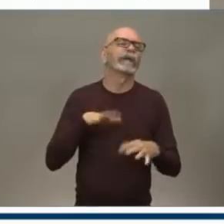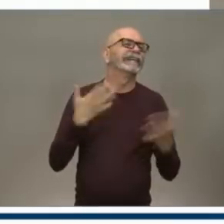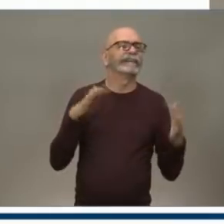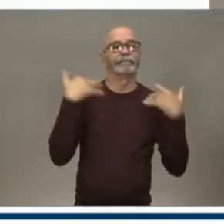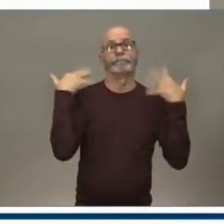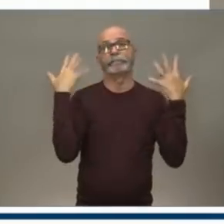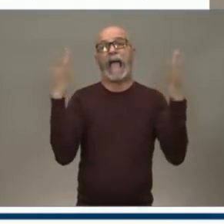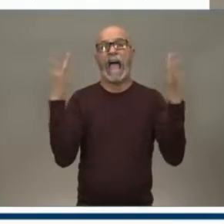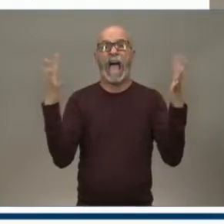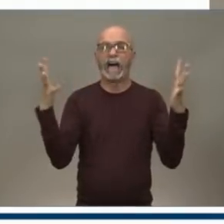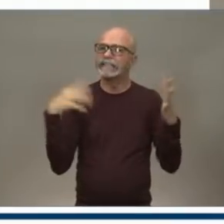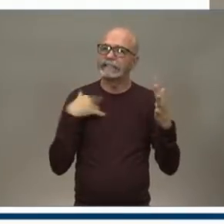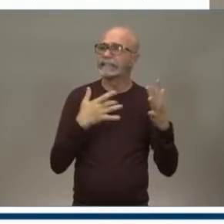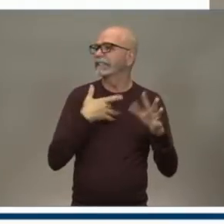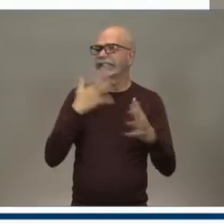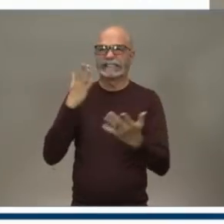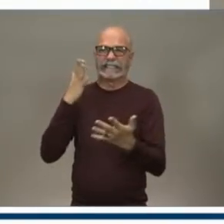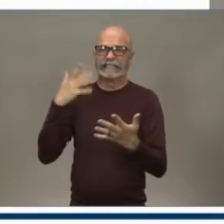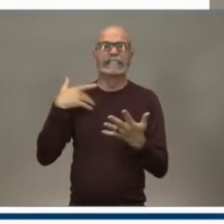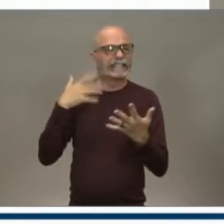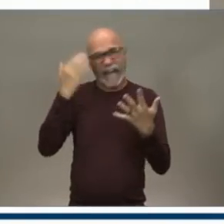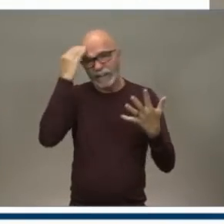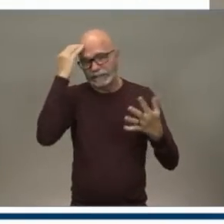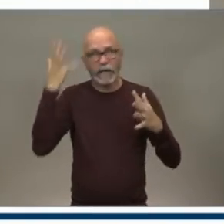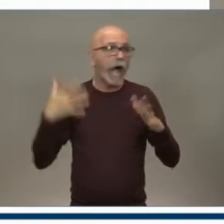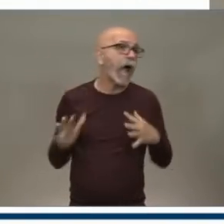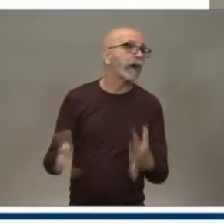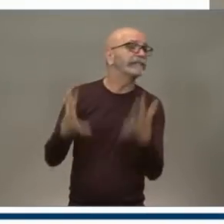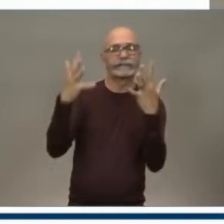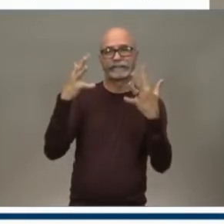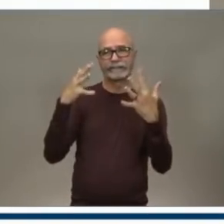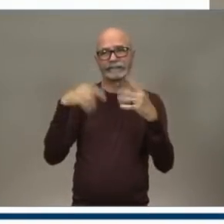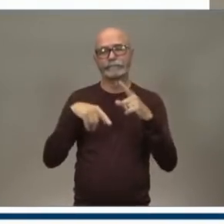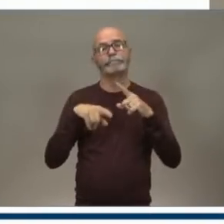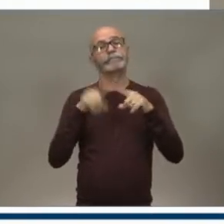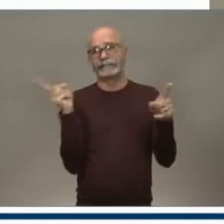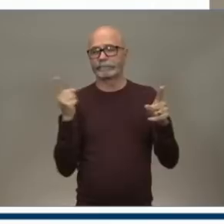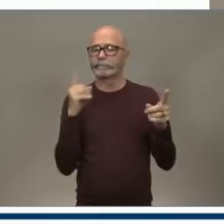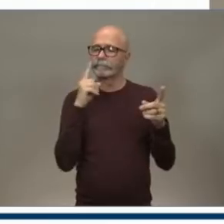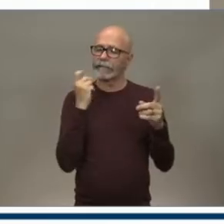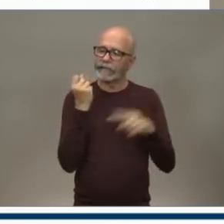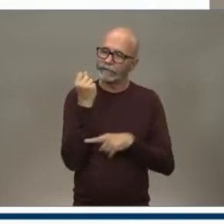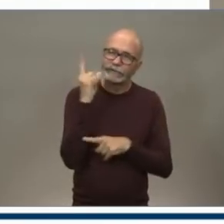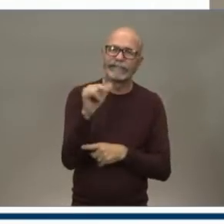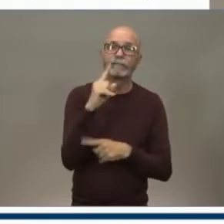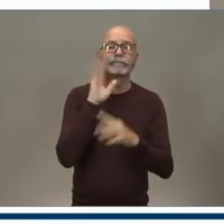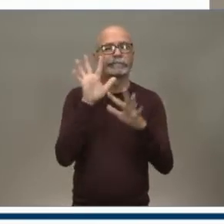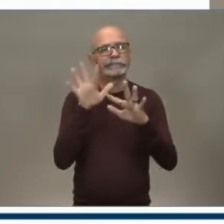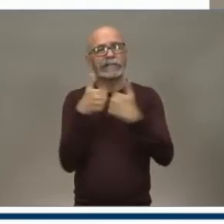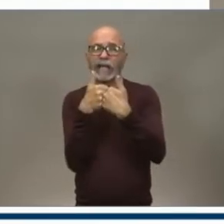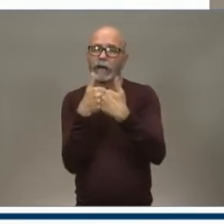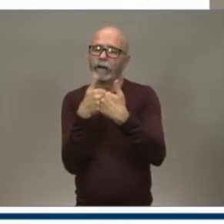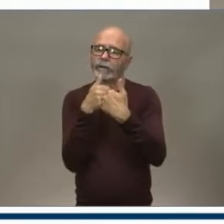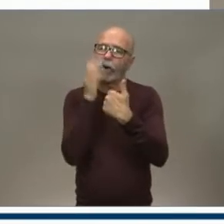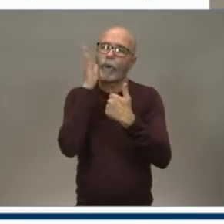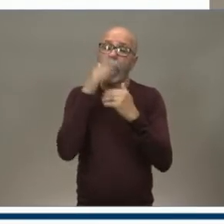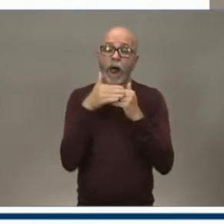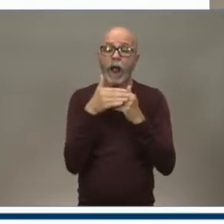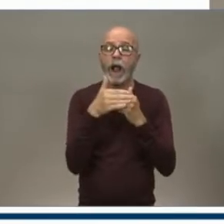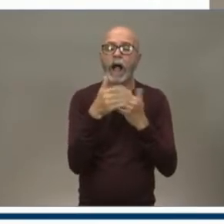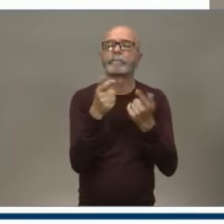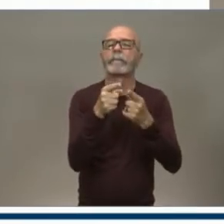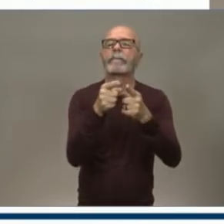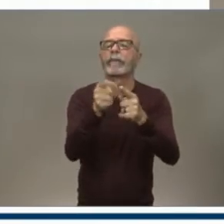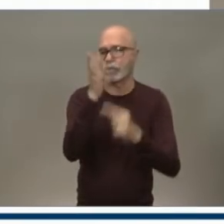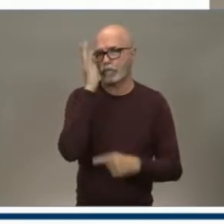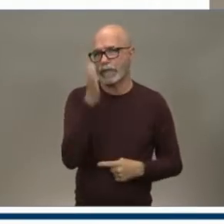but we have to step up. There are many challenges in front of us. All the measures that I've identified, that they